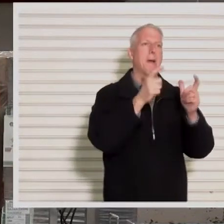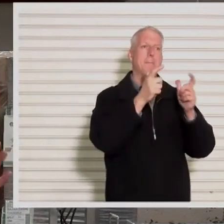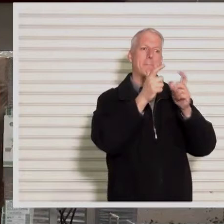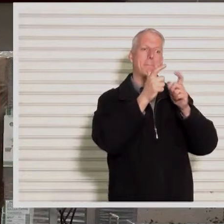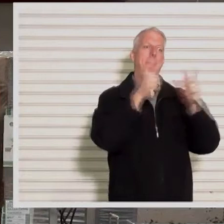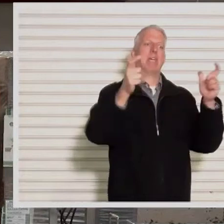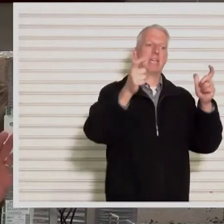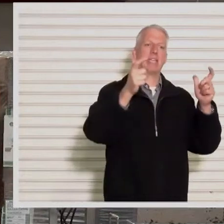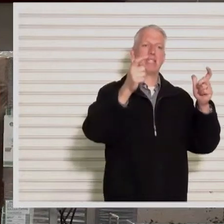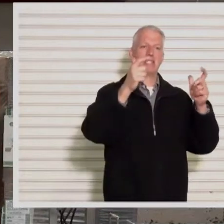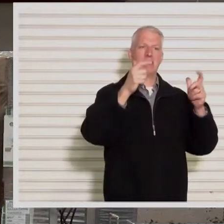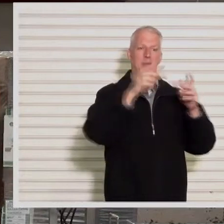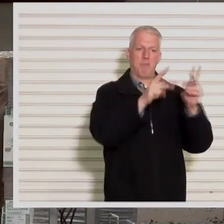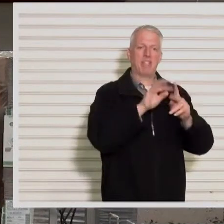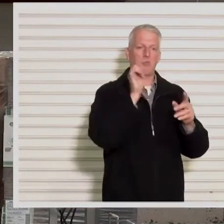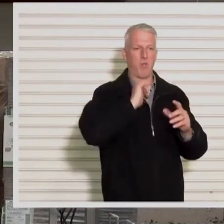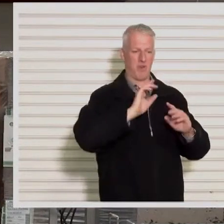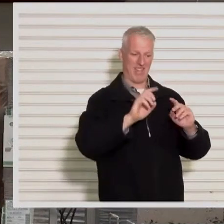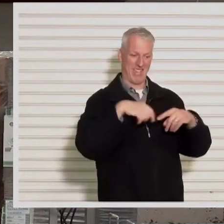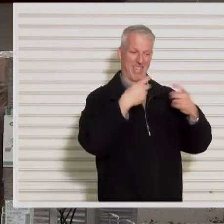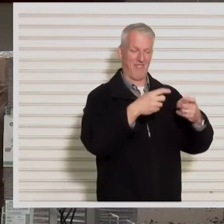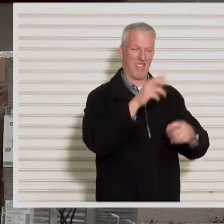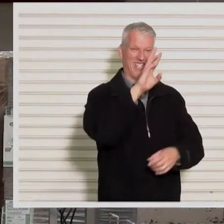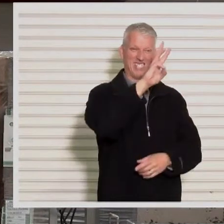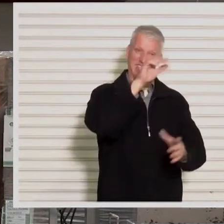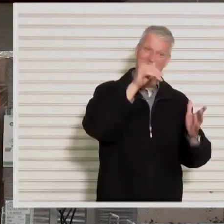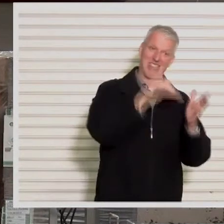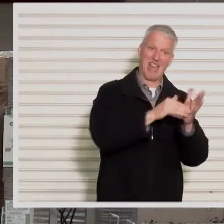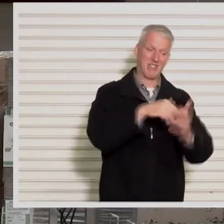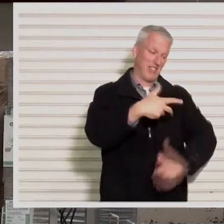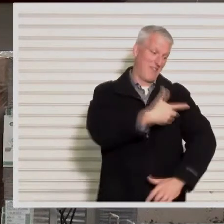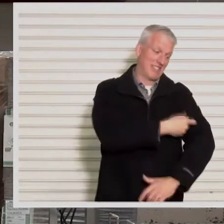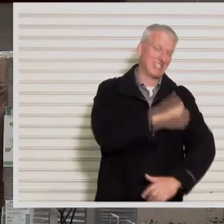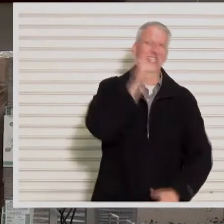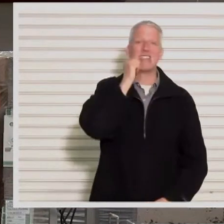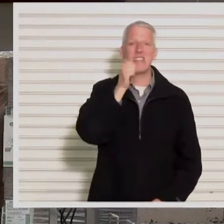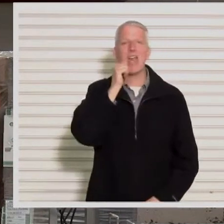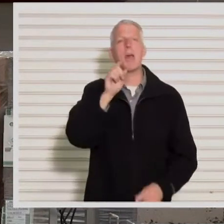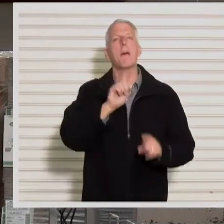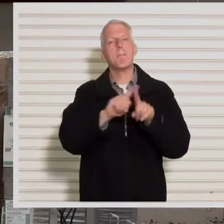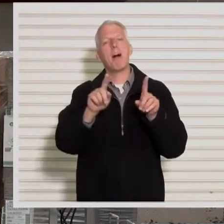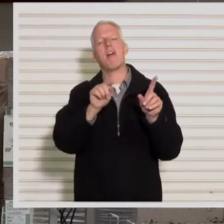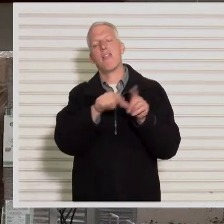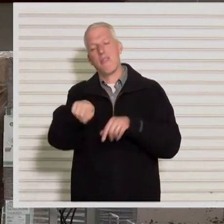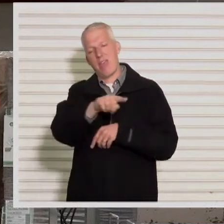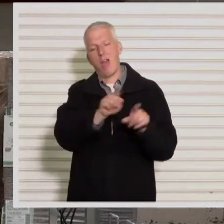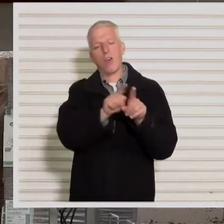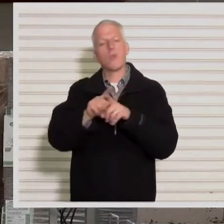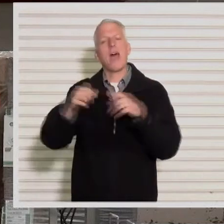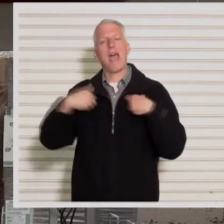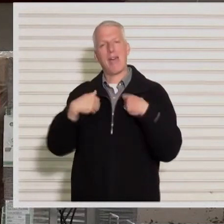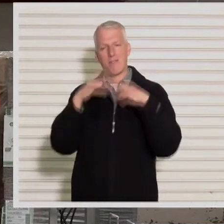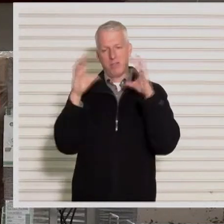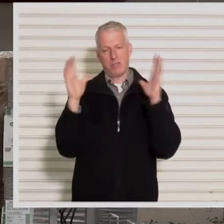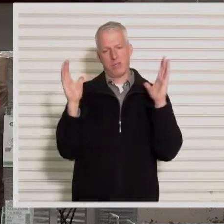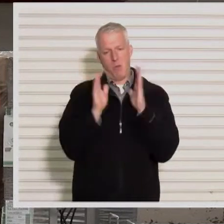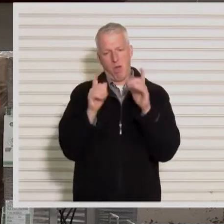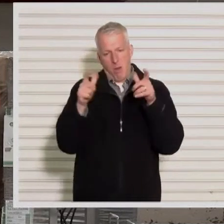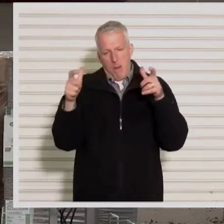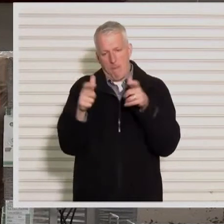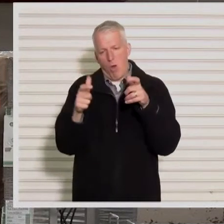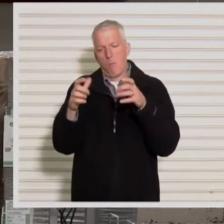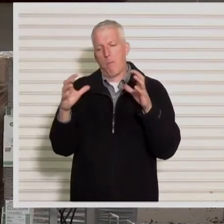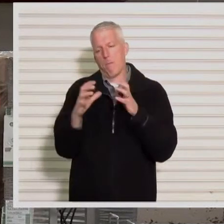6,000 doses administered every single day, but they also have mobile sites that go into the